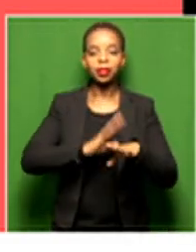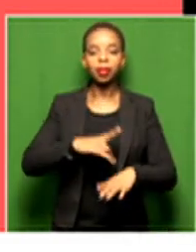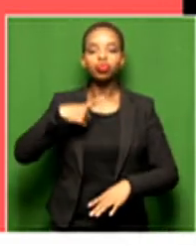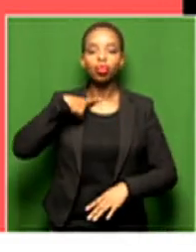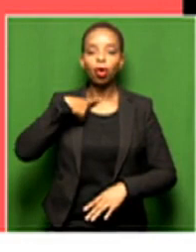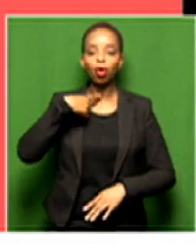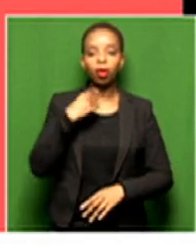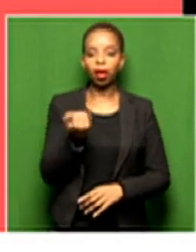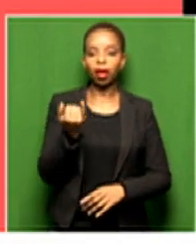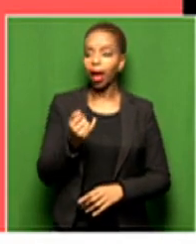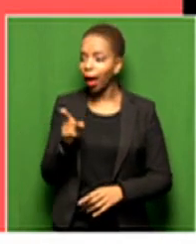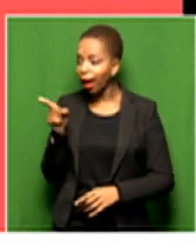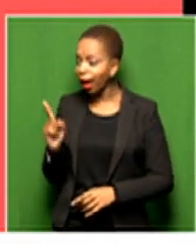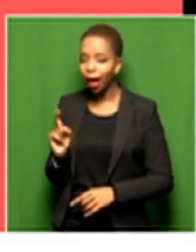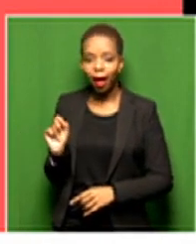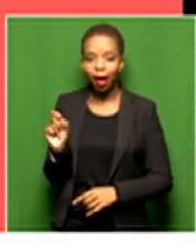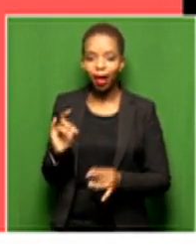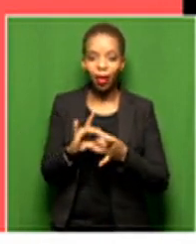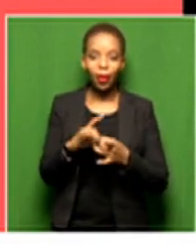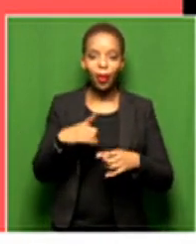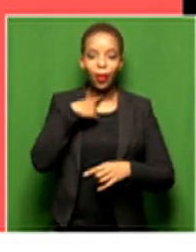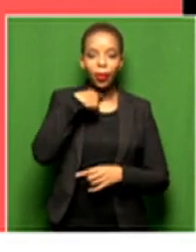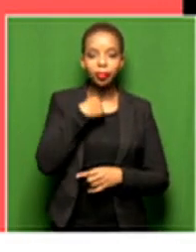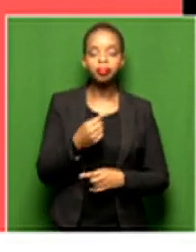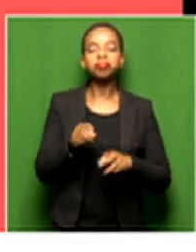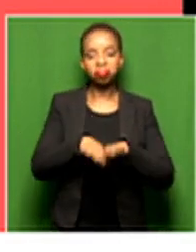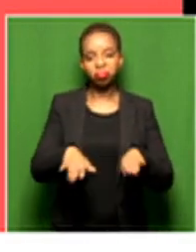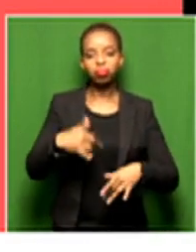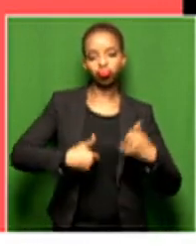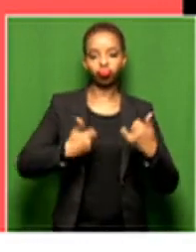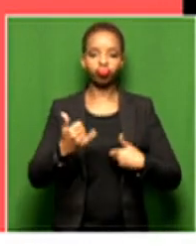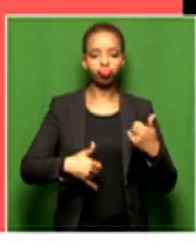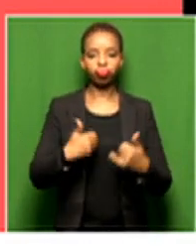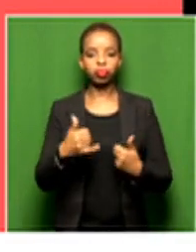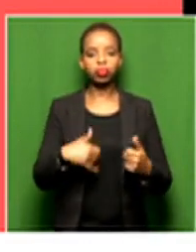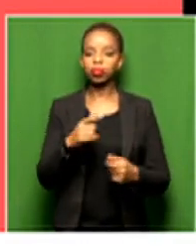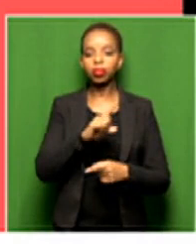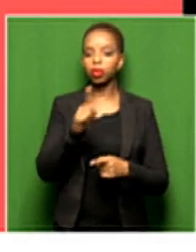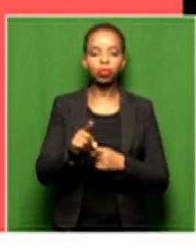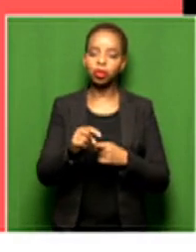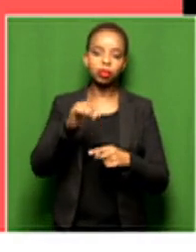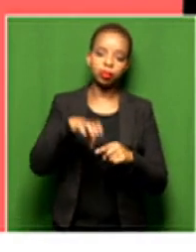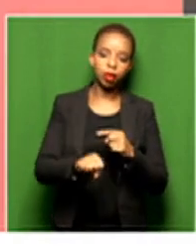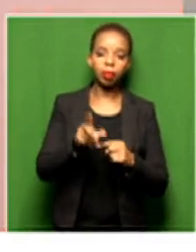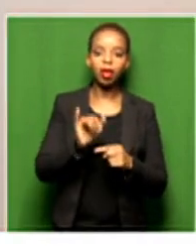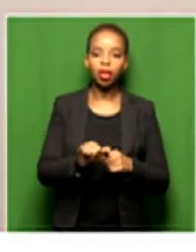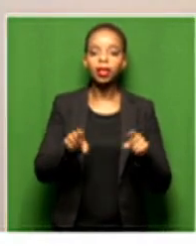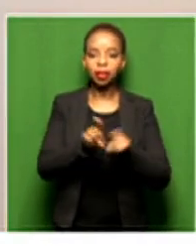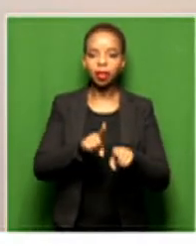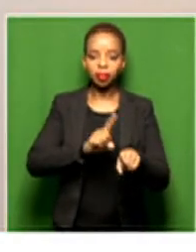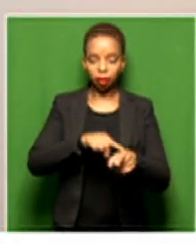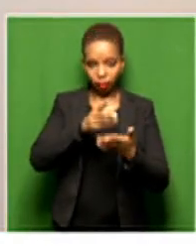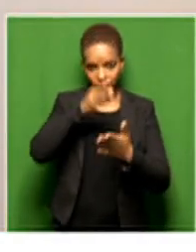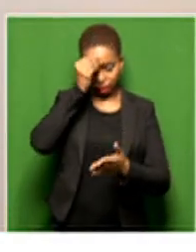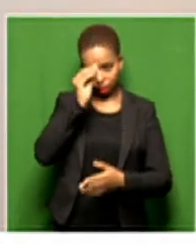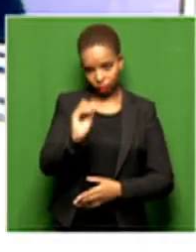like the dog they have at home. So kids really, really enjoy it, and they don't realize that while they're sort of playing with it, they're actually learning.